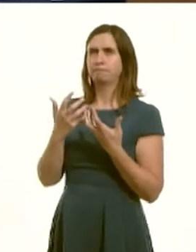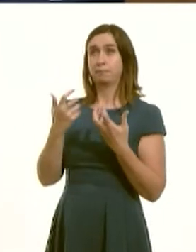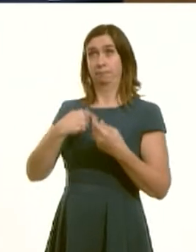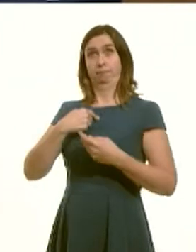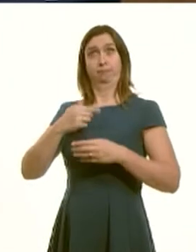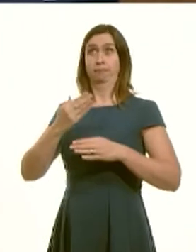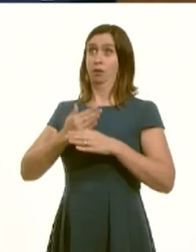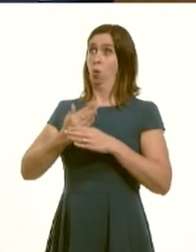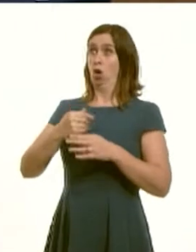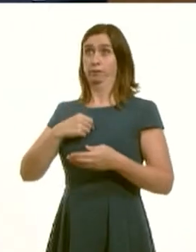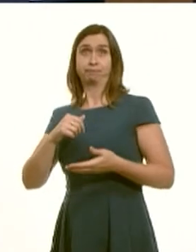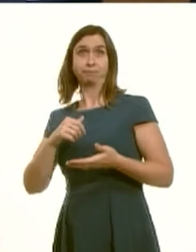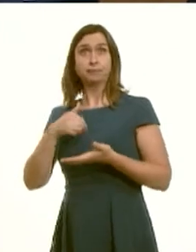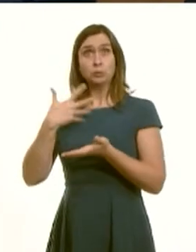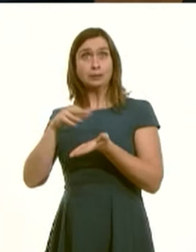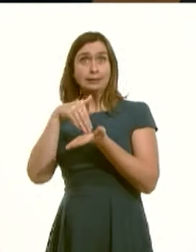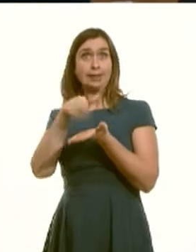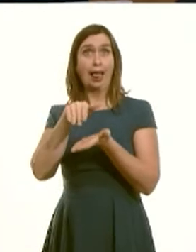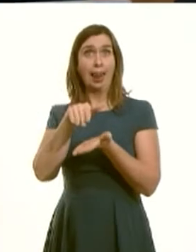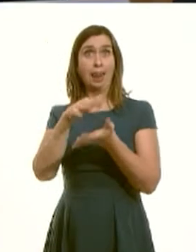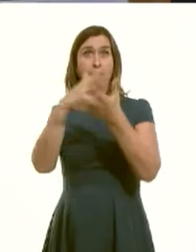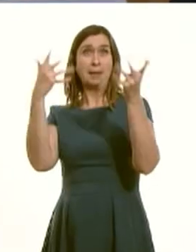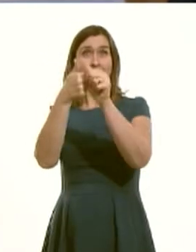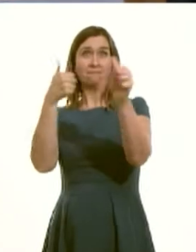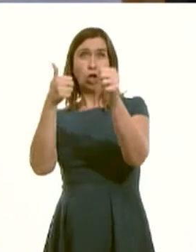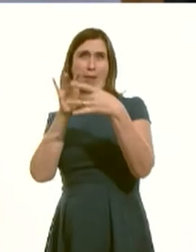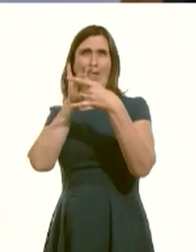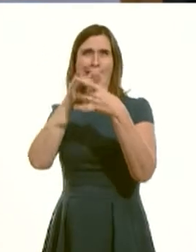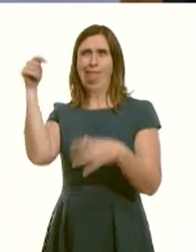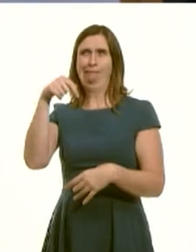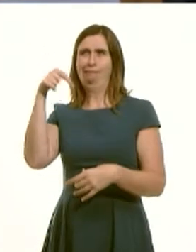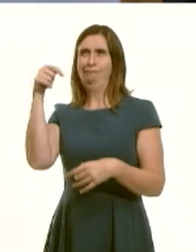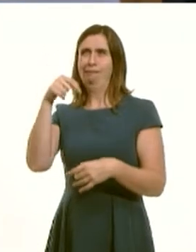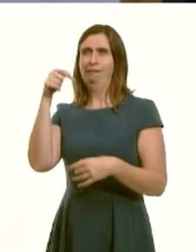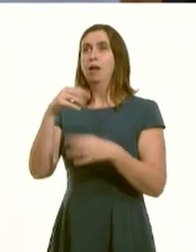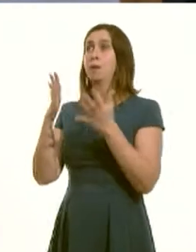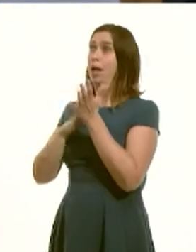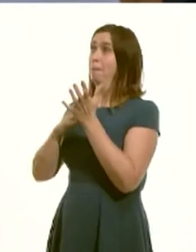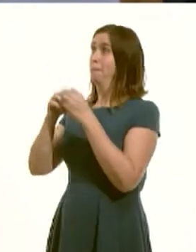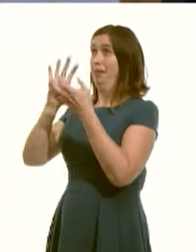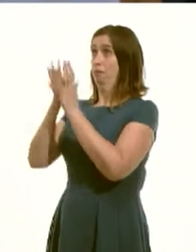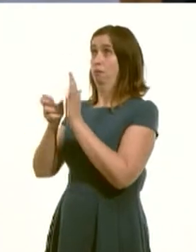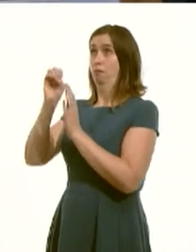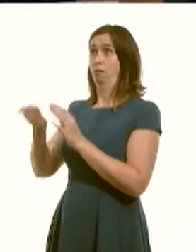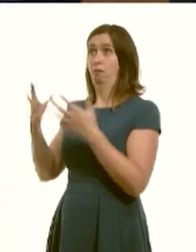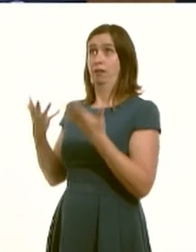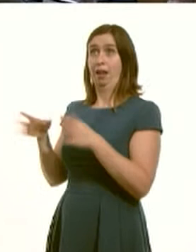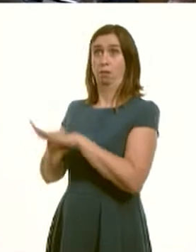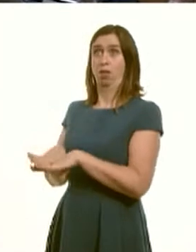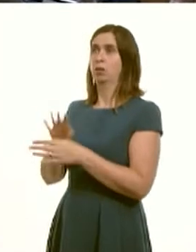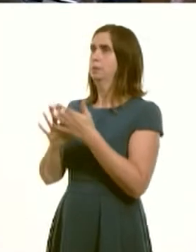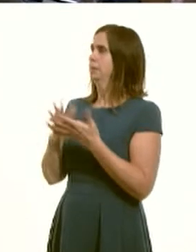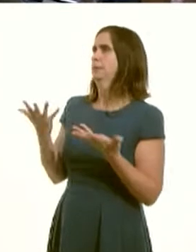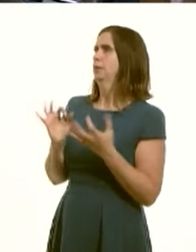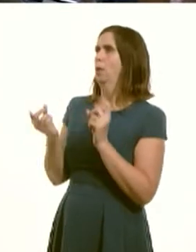big buyer. Since the milk marketing board was destroyed, that question still remains unanswered by successive UK governments. Question